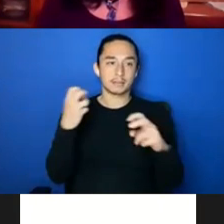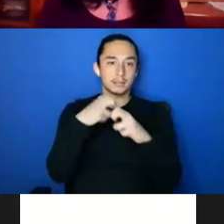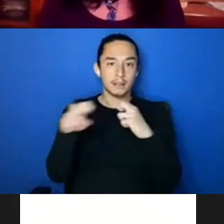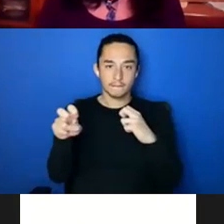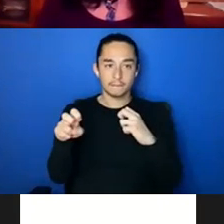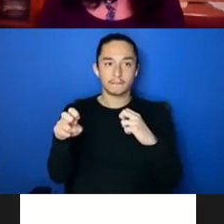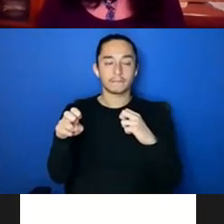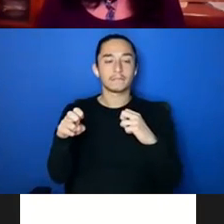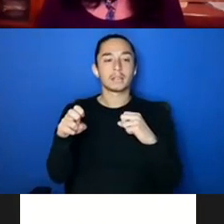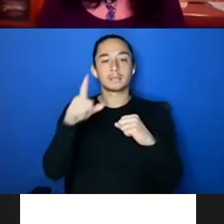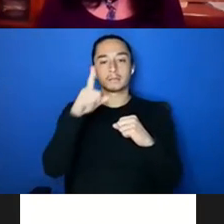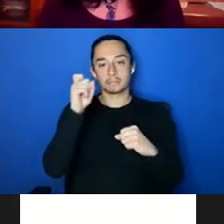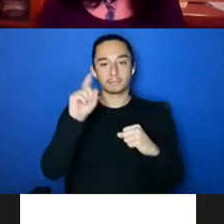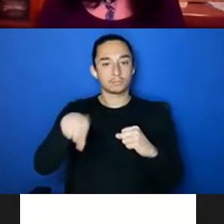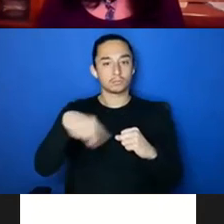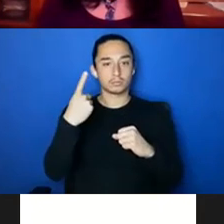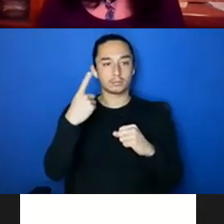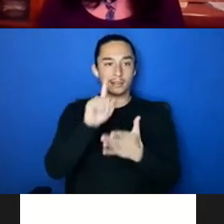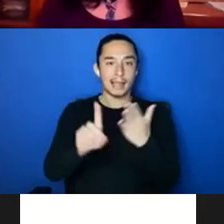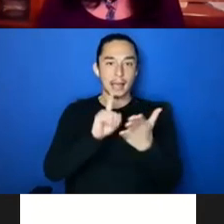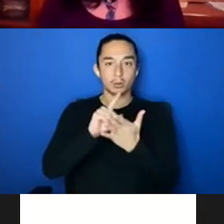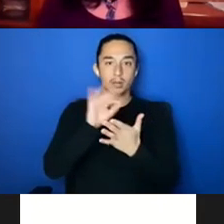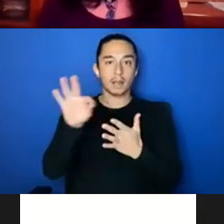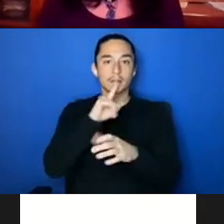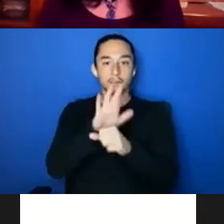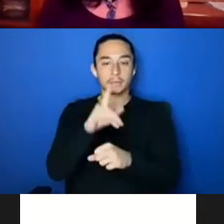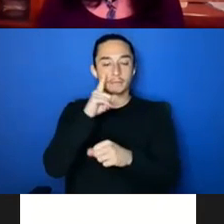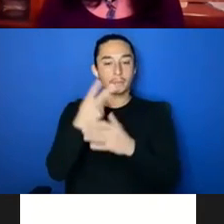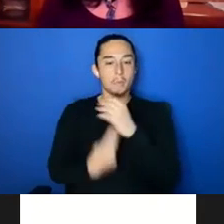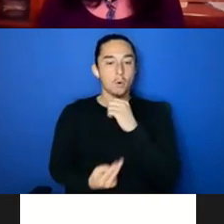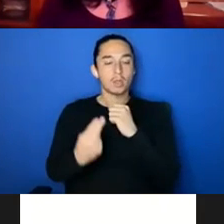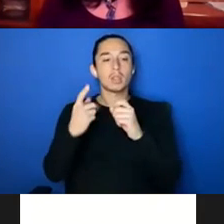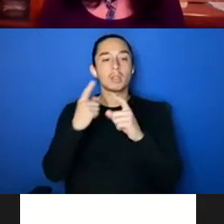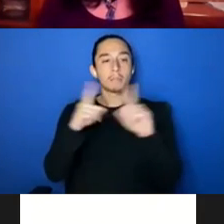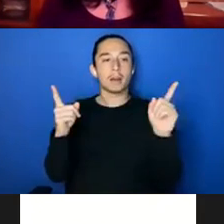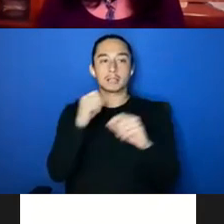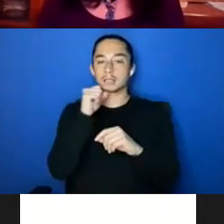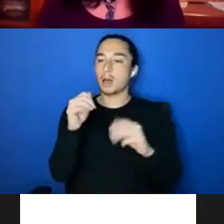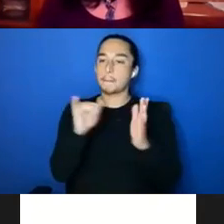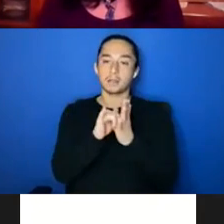in terms of there's just the hours of commitment for both things, but it's not